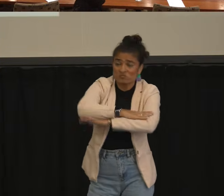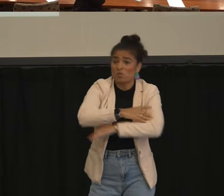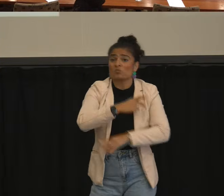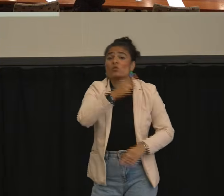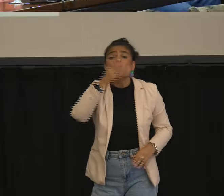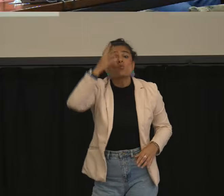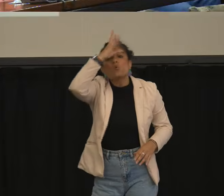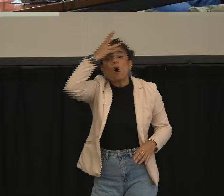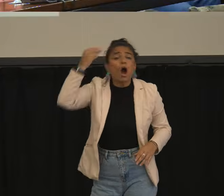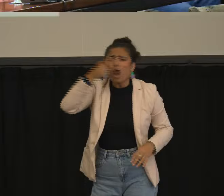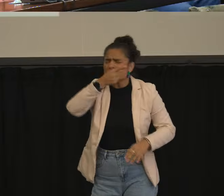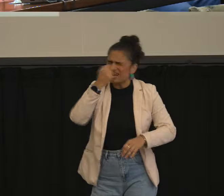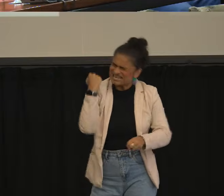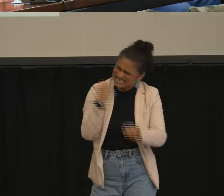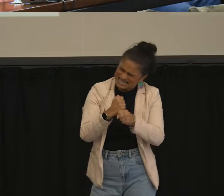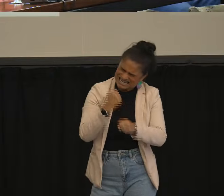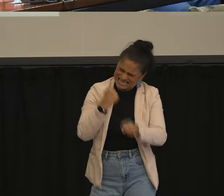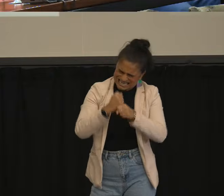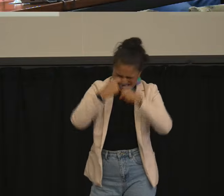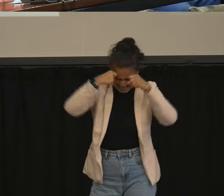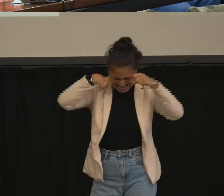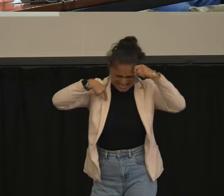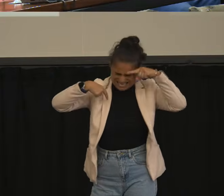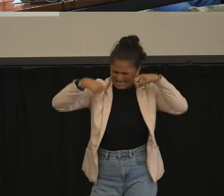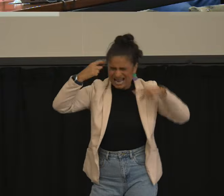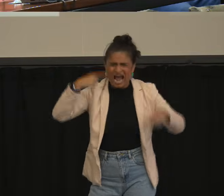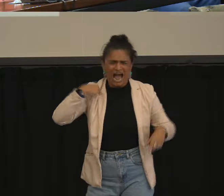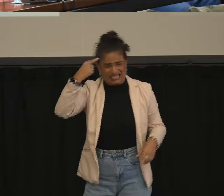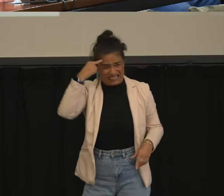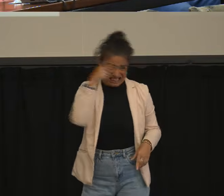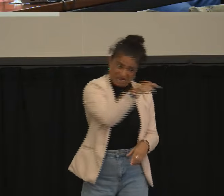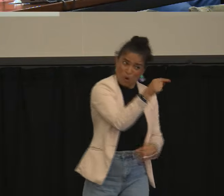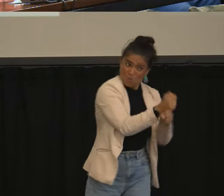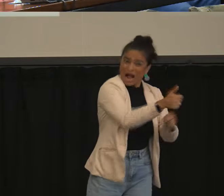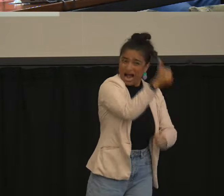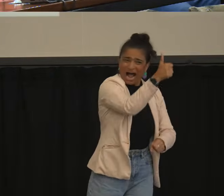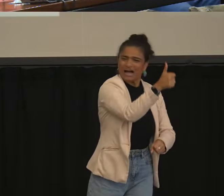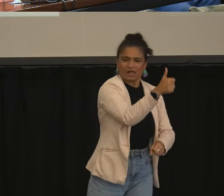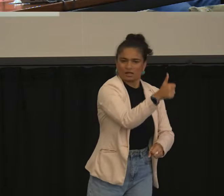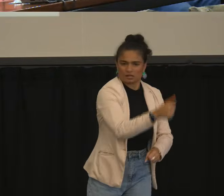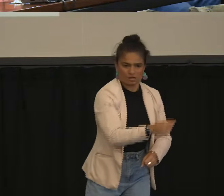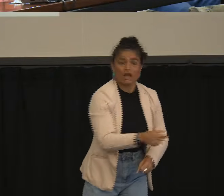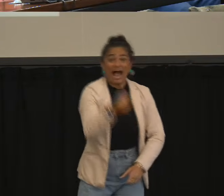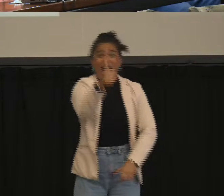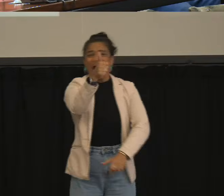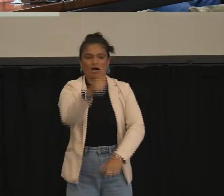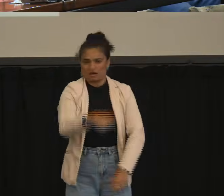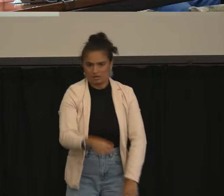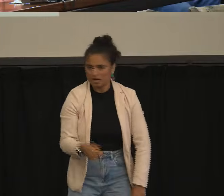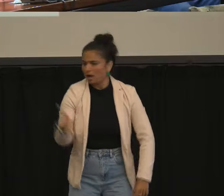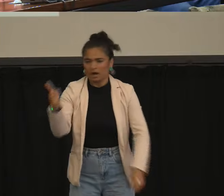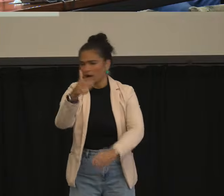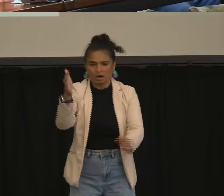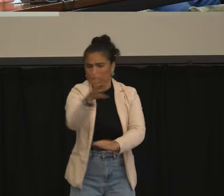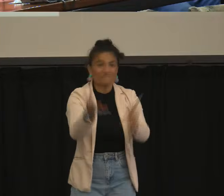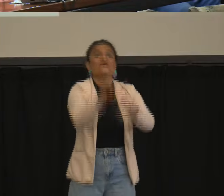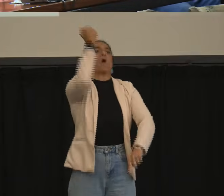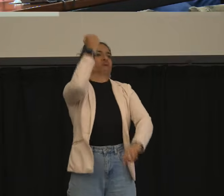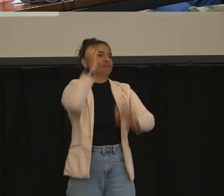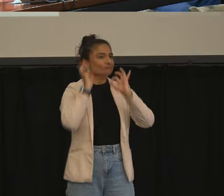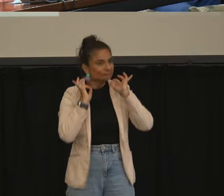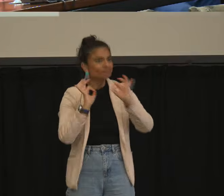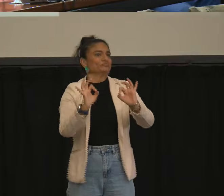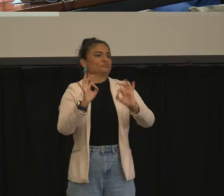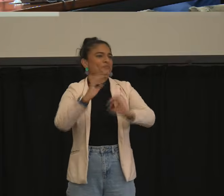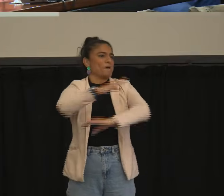lot of content, a lot of work that has gone into it. Juan has worked so hard. Sometimes he